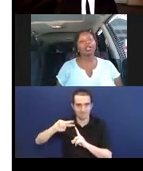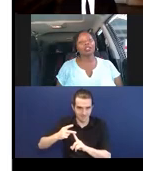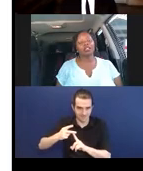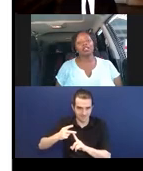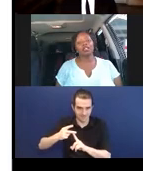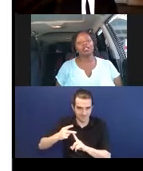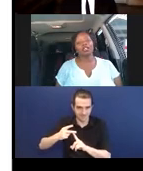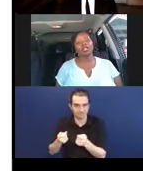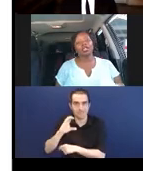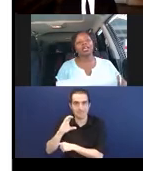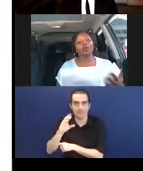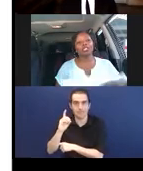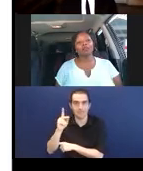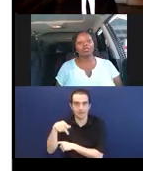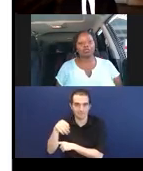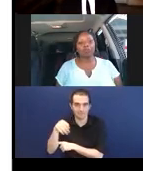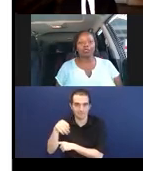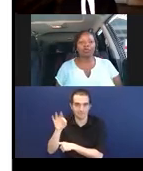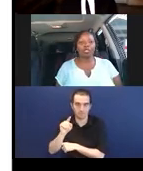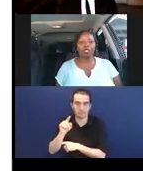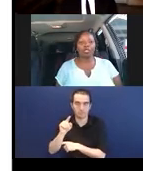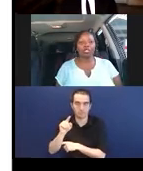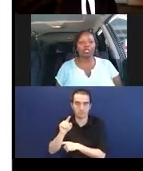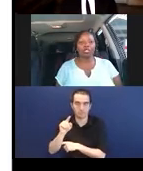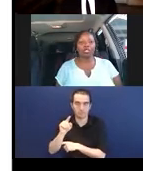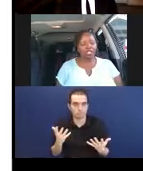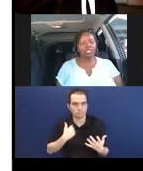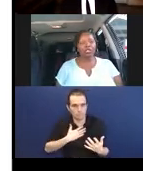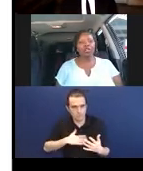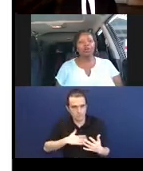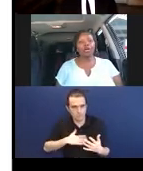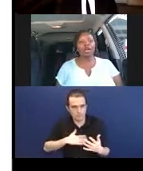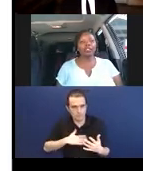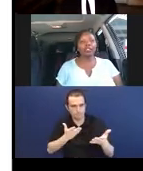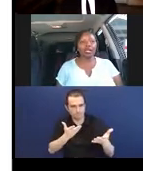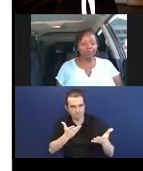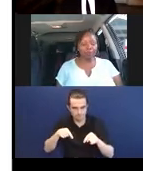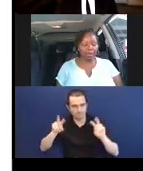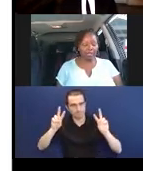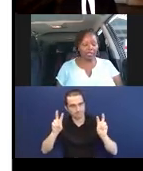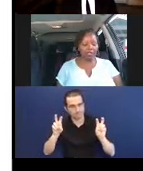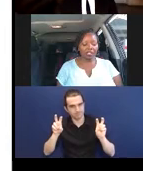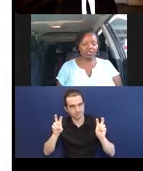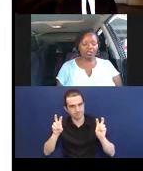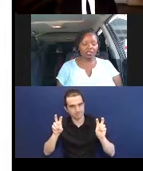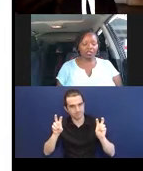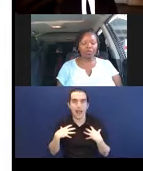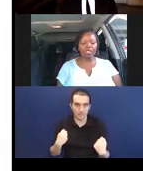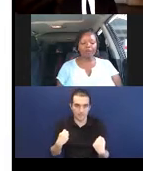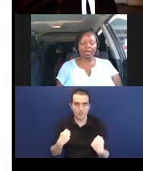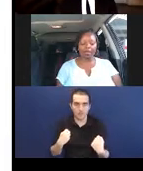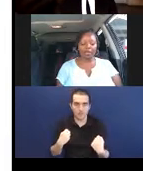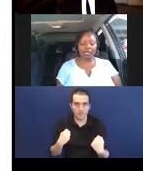COVID-19 and health and how it impacts on persons with disabilities. So I'll start by saying